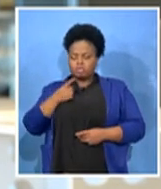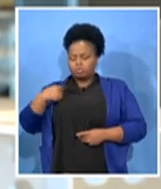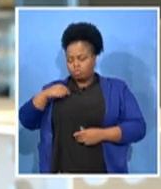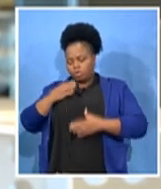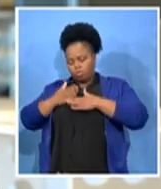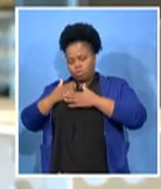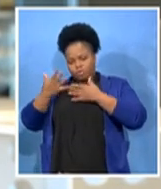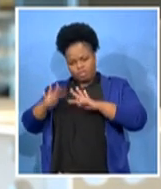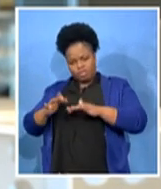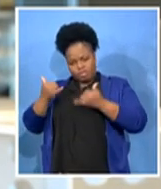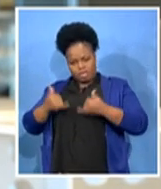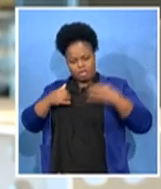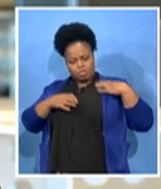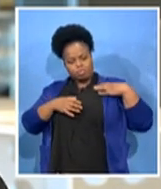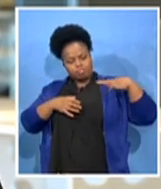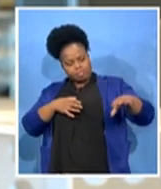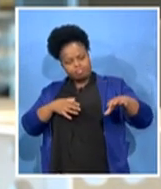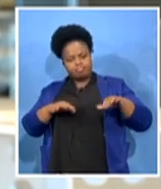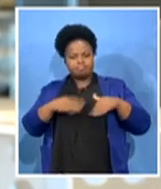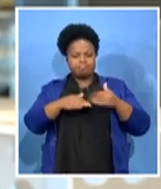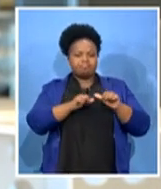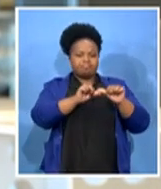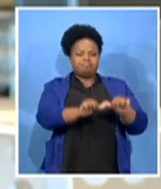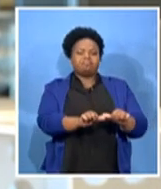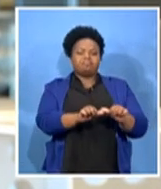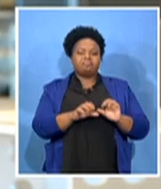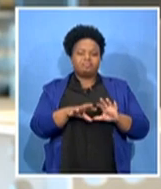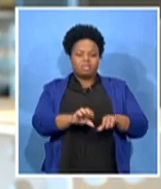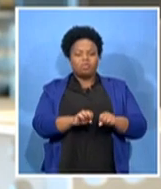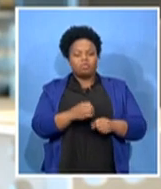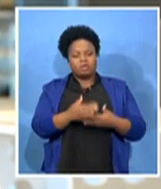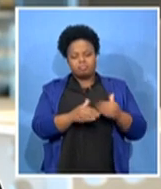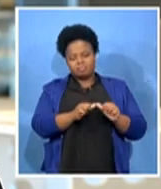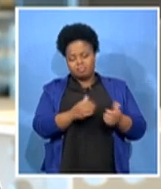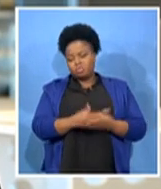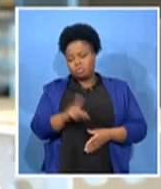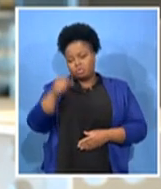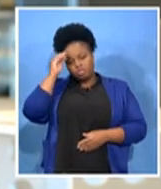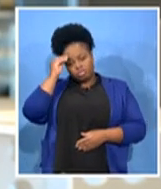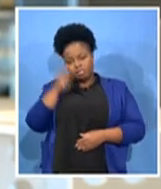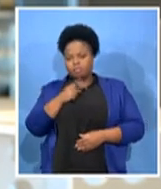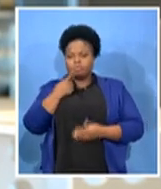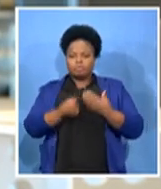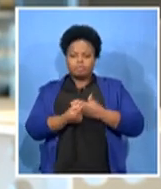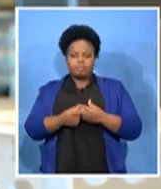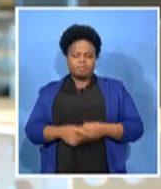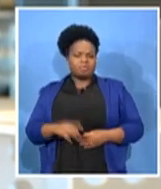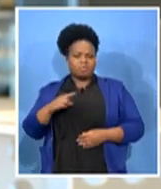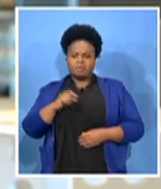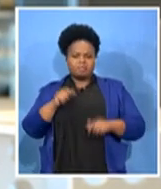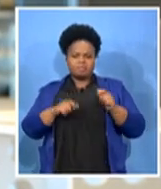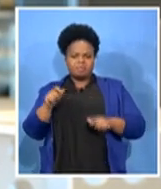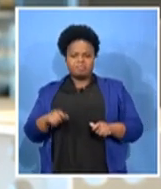over now. So it will be very interesting what will happen, because people are not able to campaign given